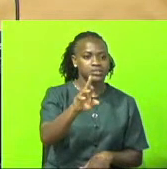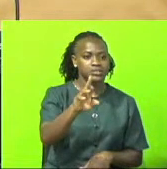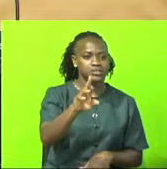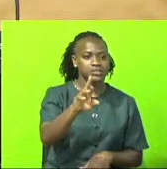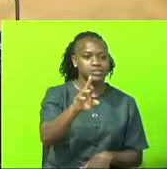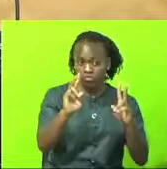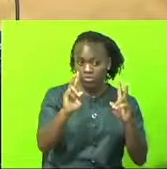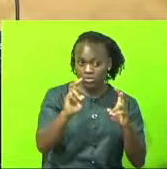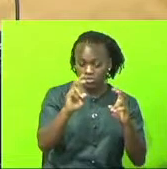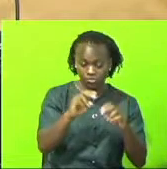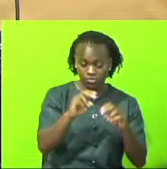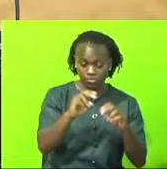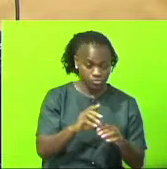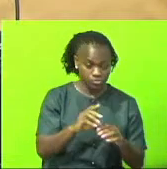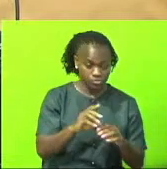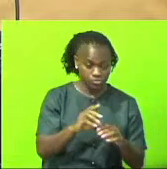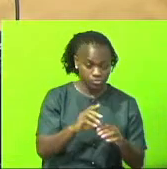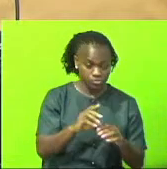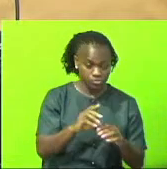dated